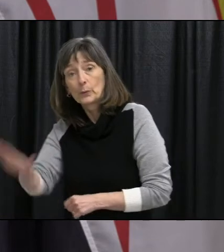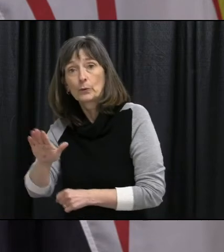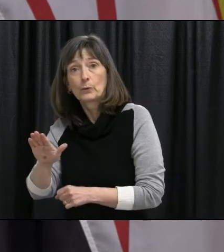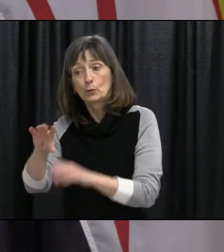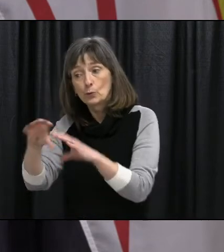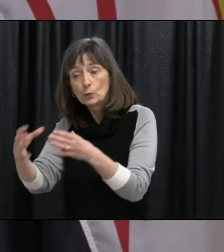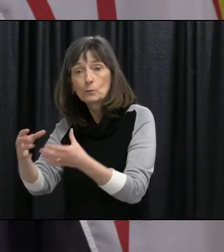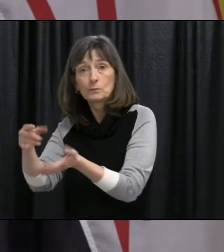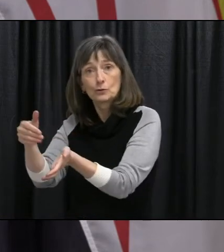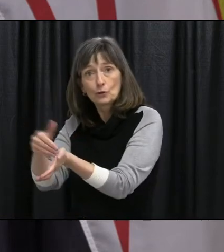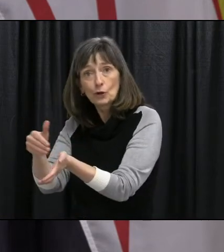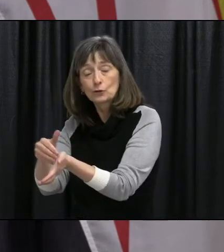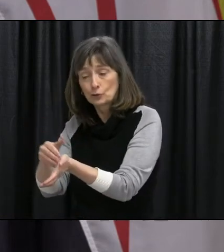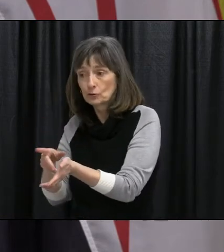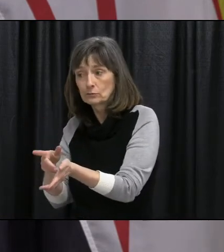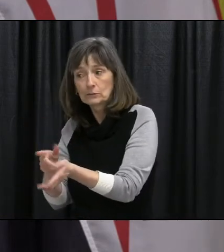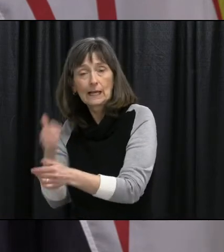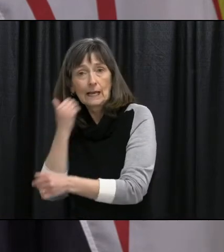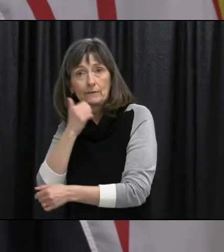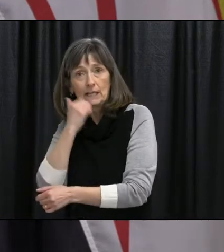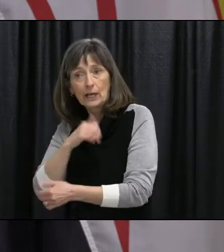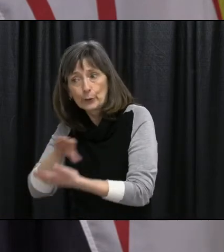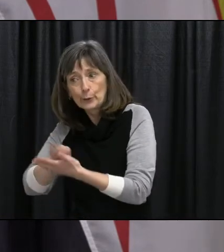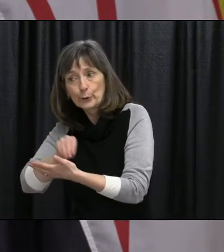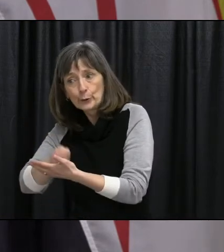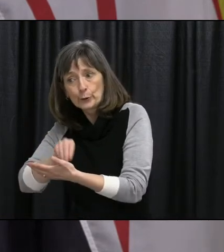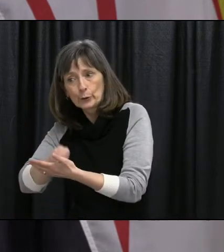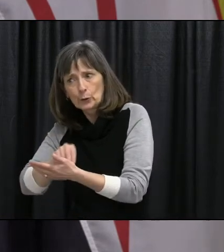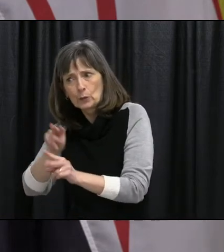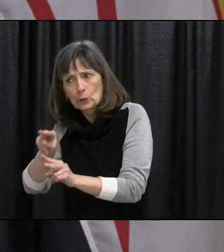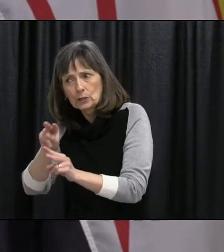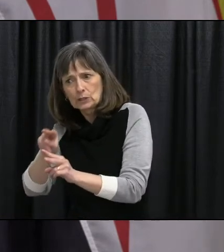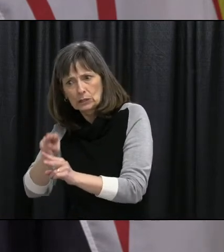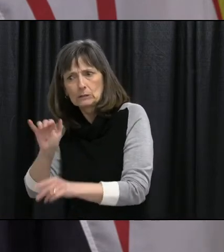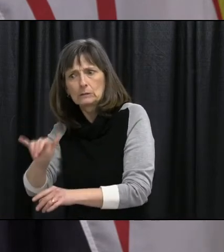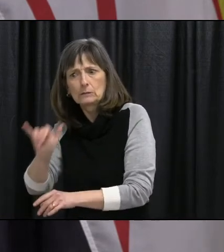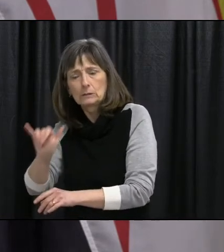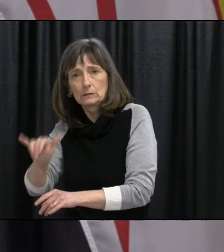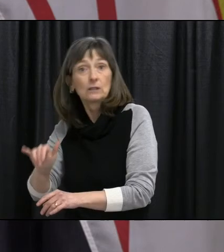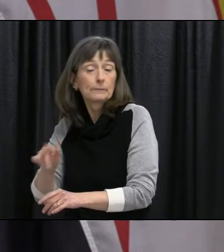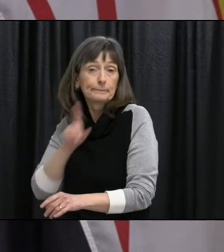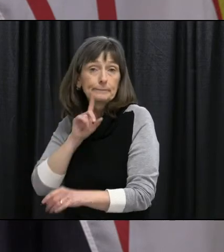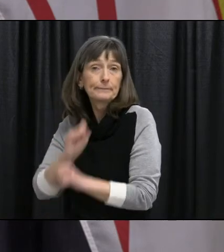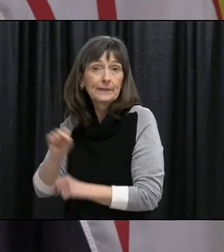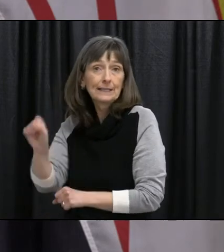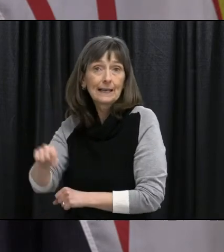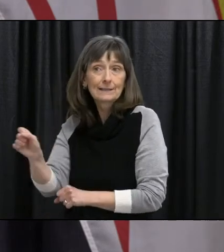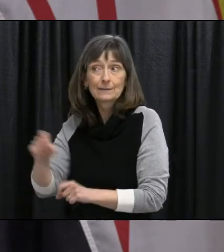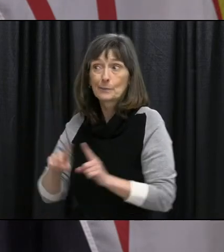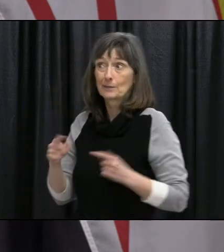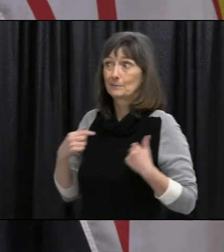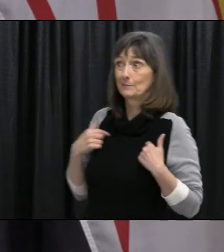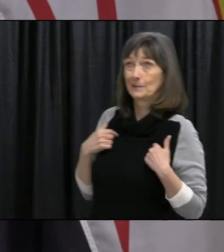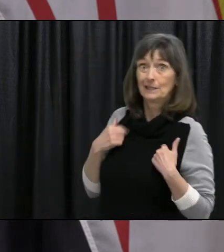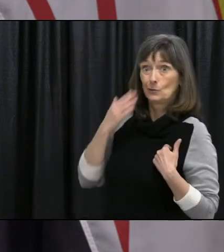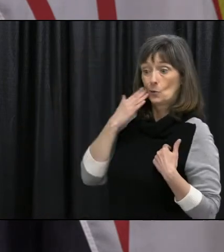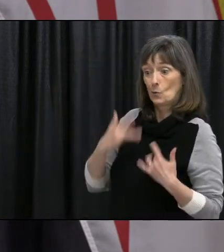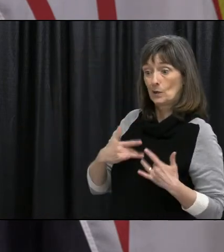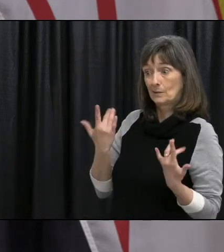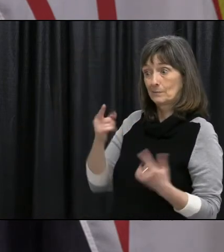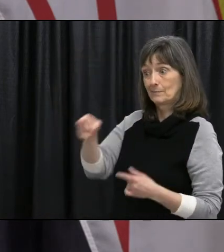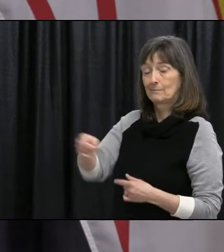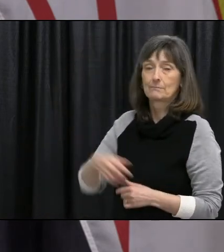that particular patient. But as to the direct information of an individual case, no, we wouldn't have that.